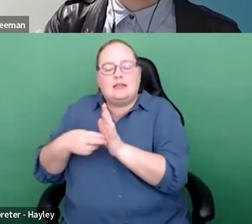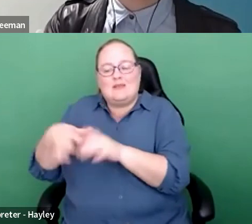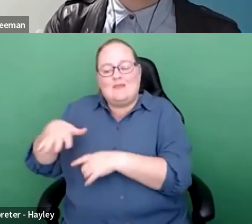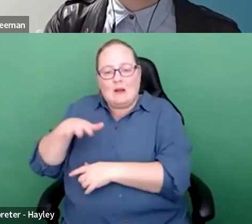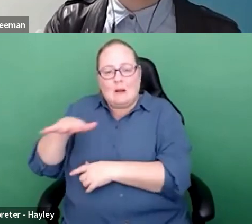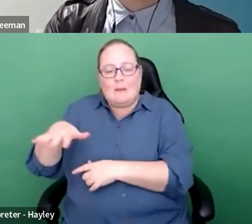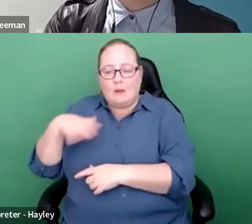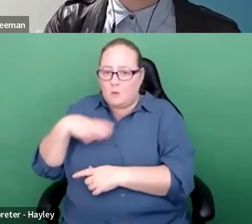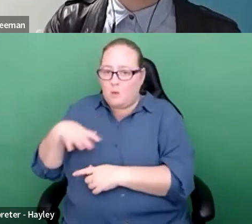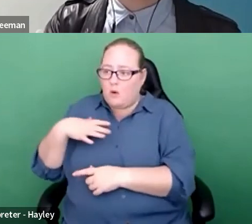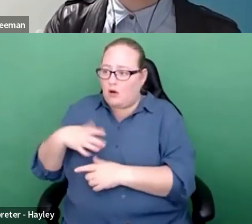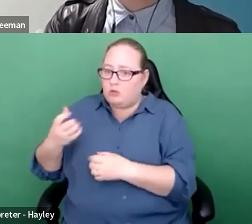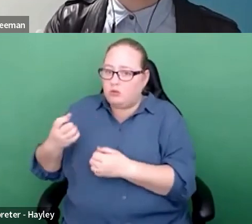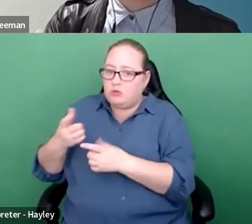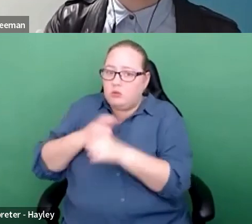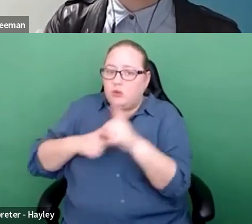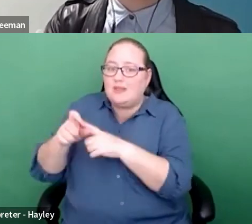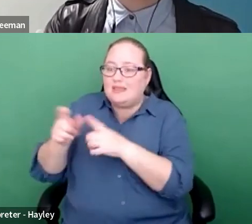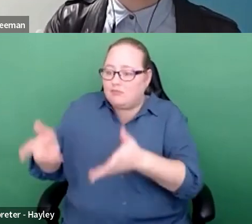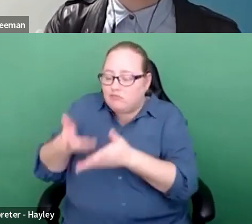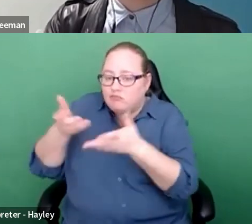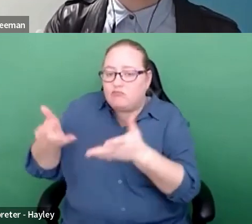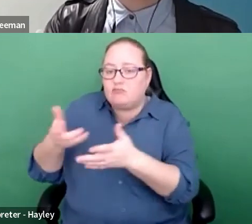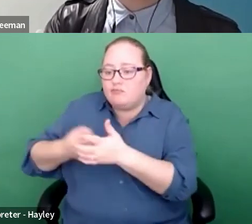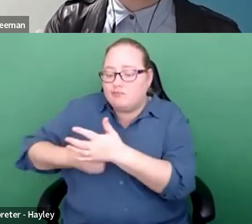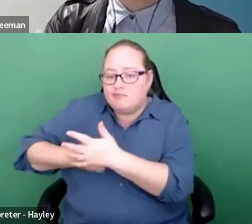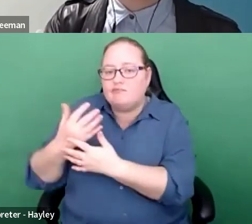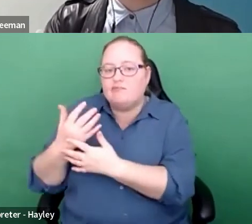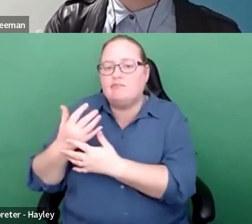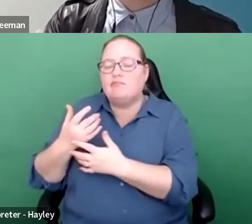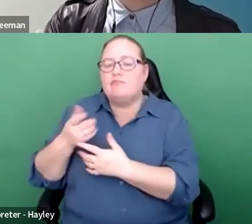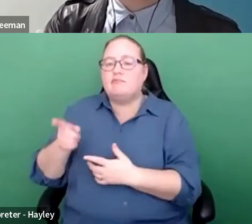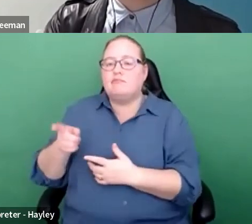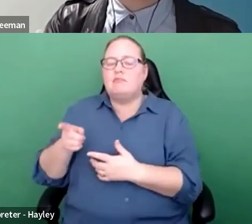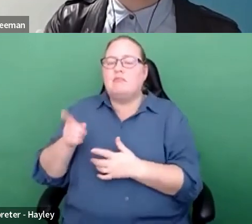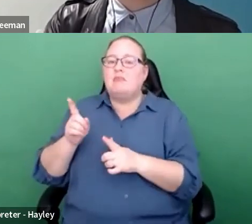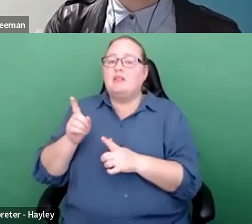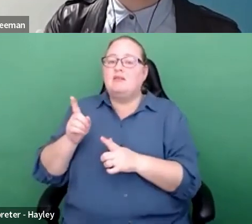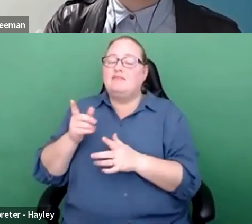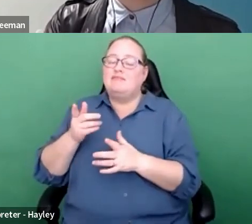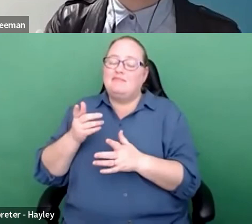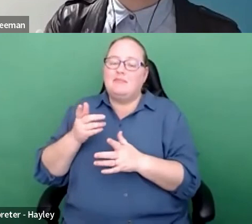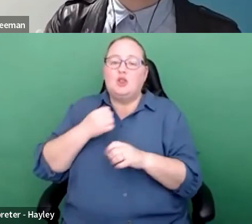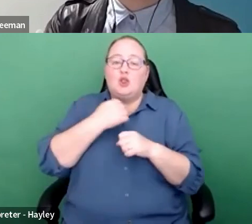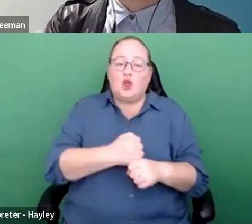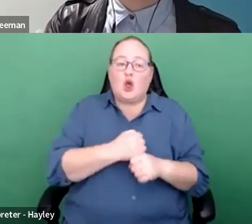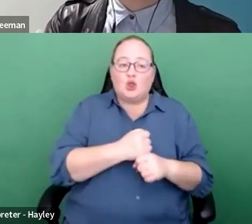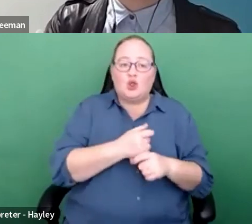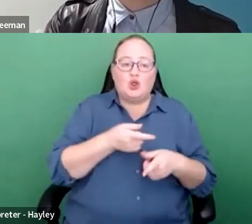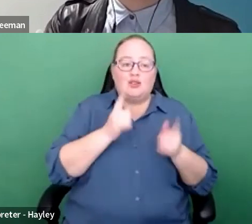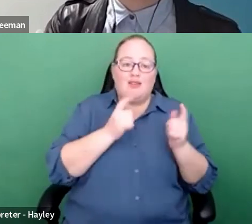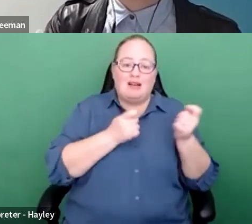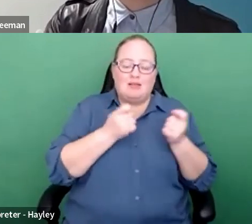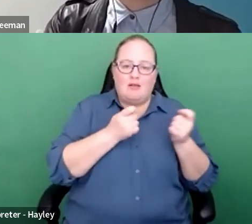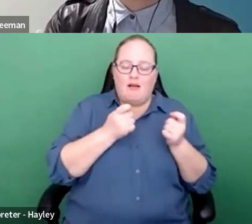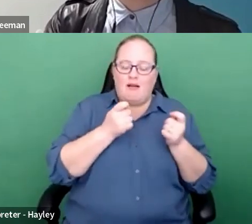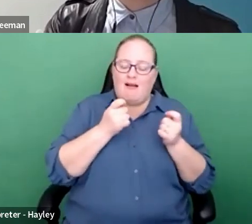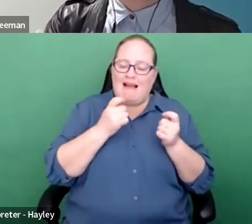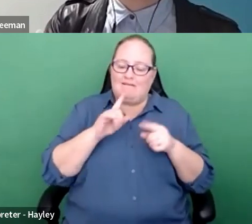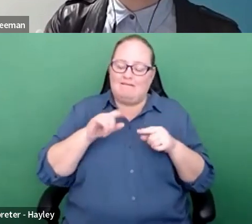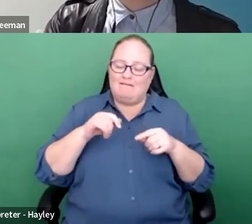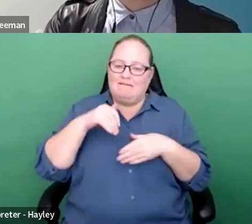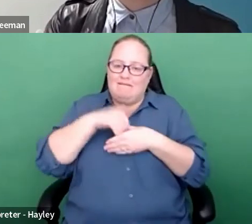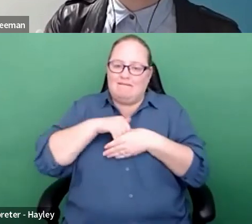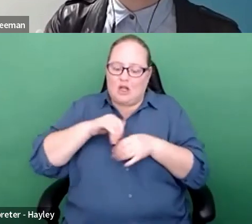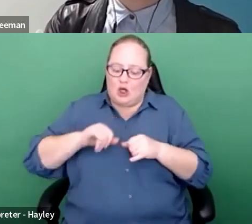houses. And the rector of the church himself said that he's under a lot of conflict because he's appointed by the Cadogan, the Earl